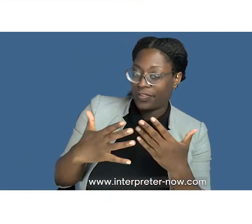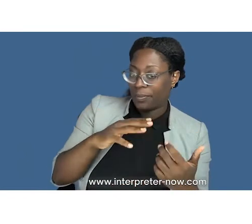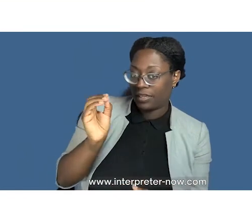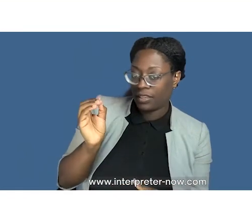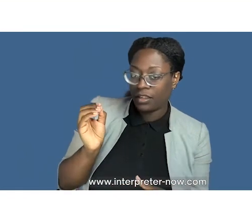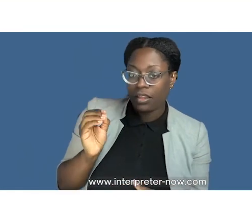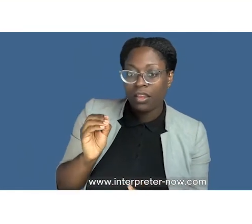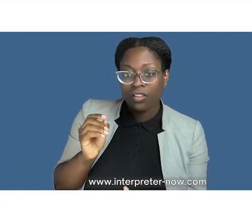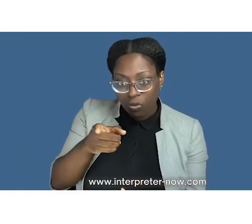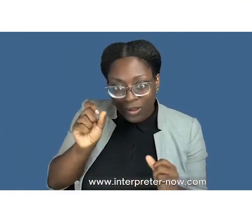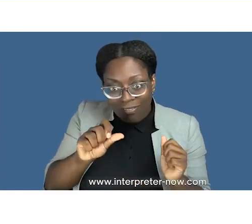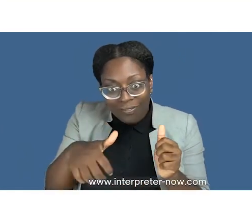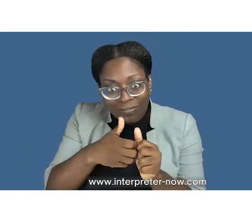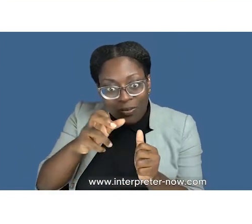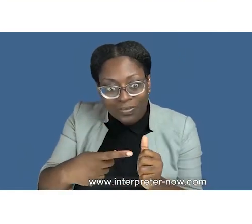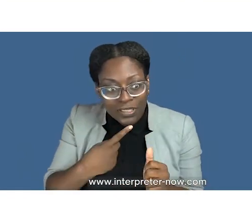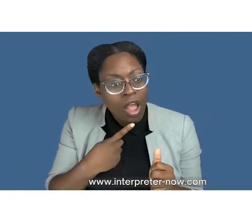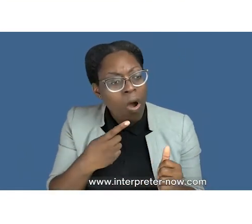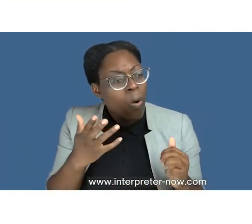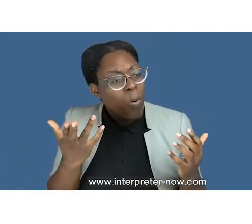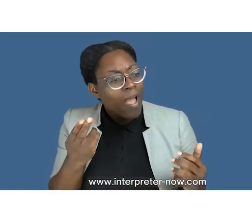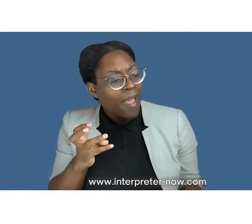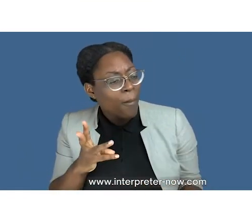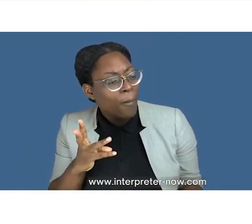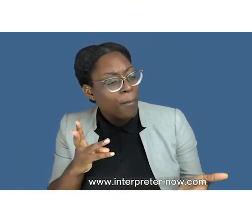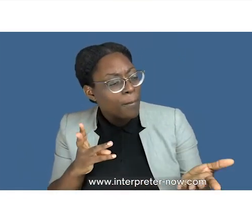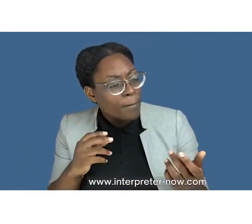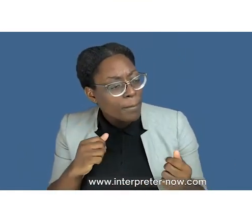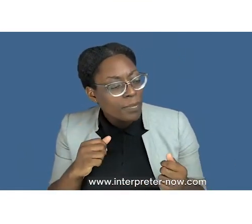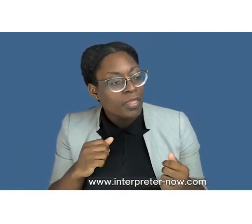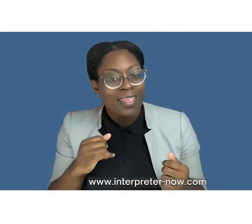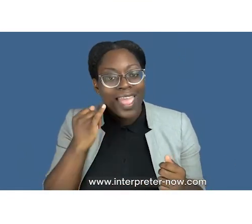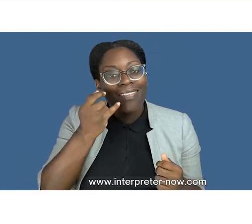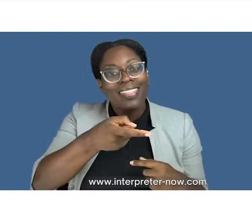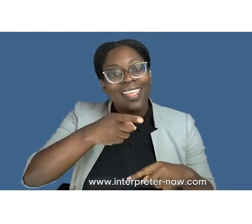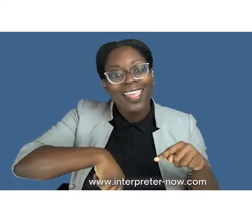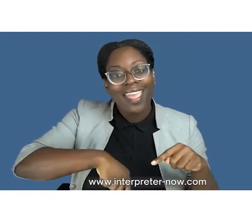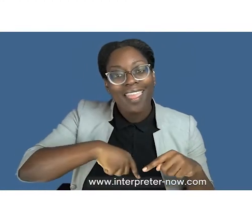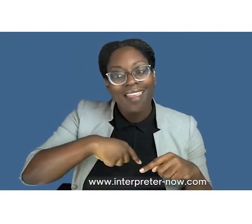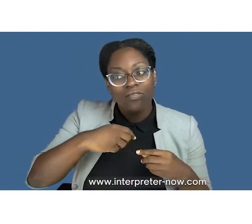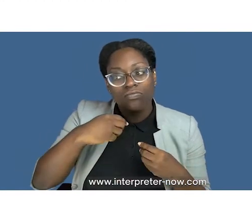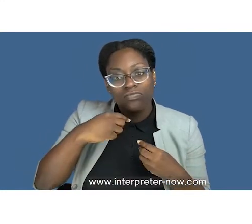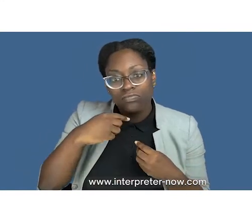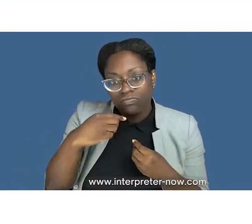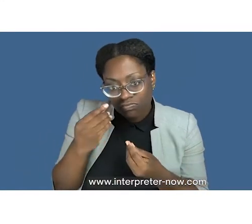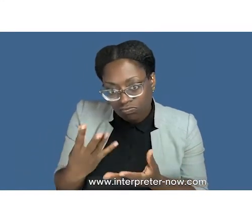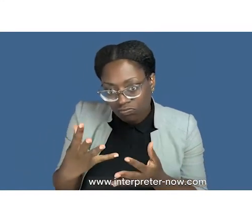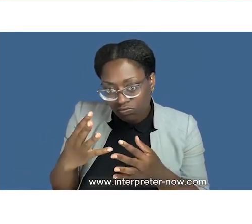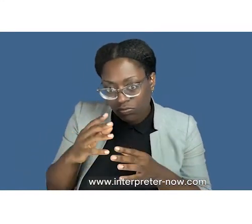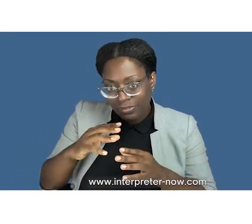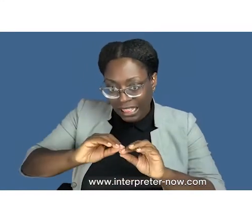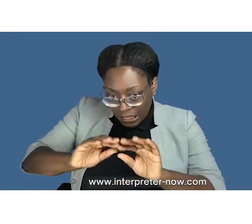that look like? And if they don't have a good answer, it's probably, it's probably at the surface level, it's probably